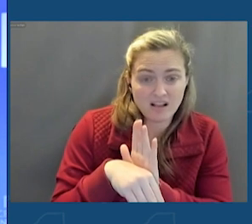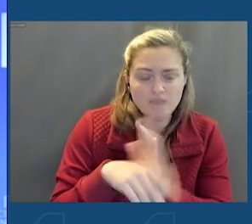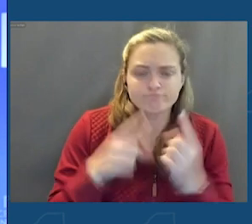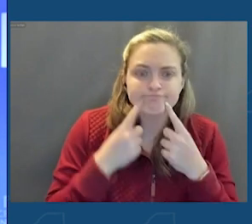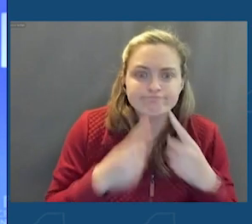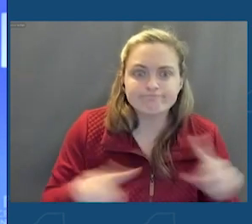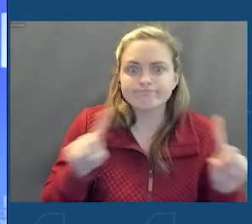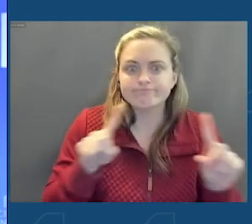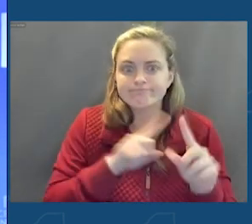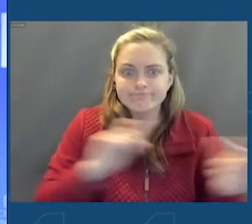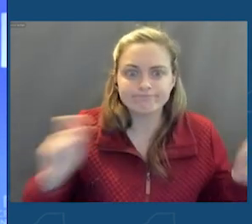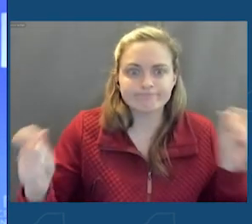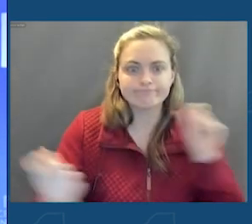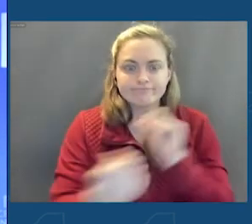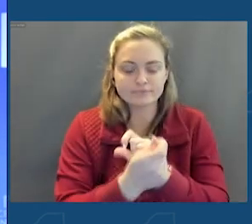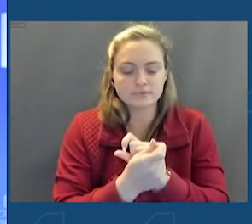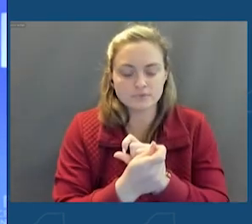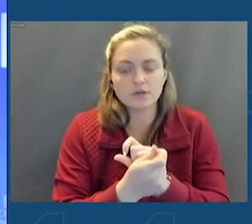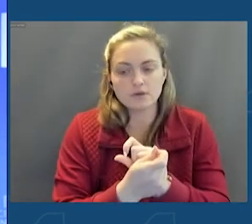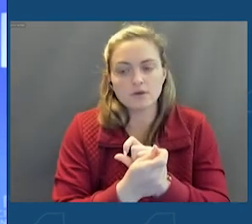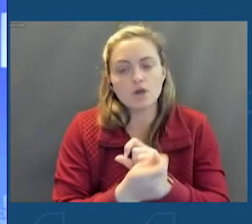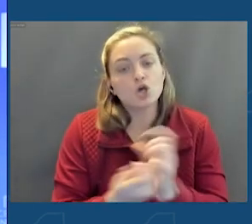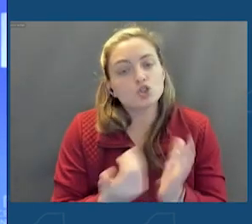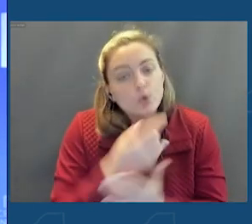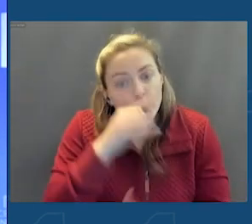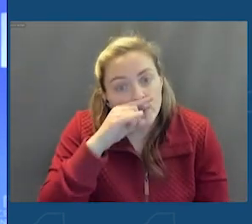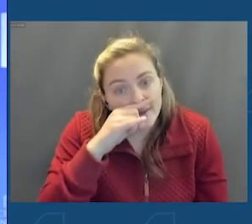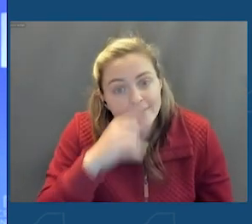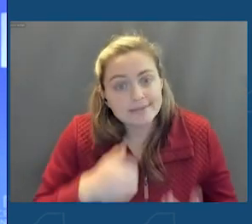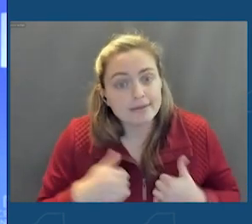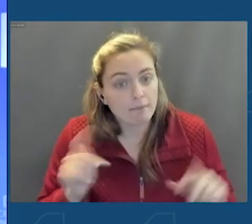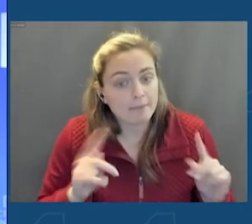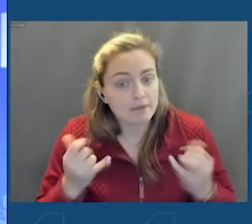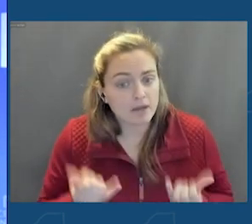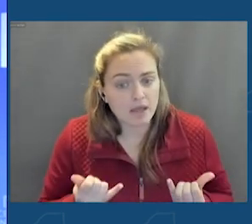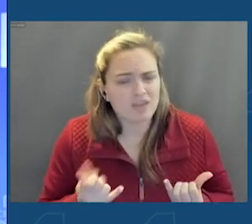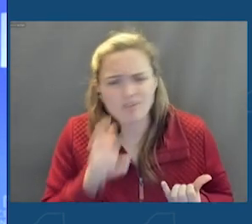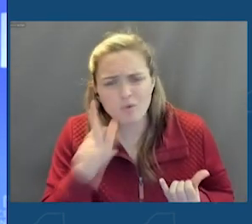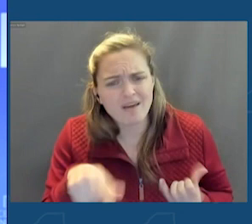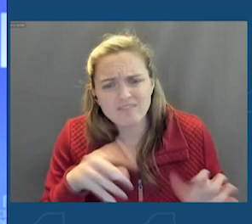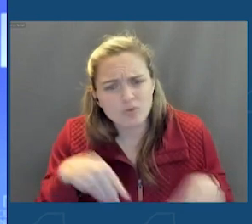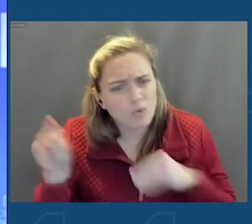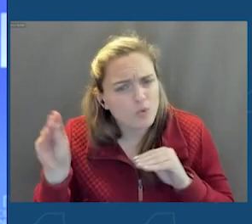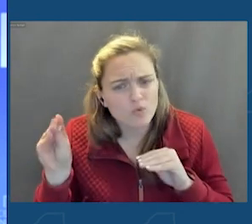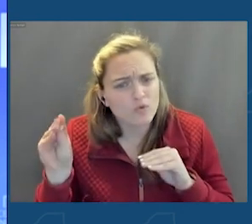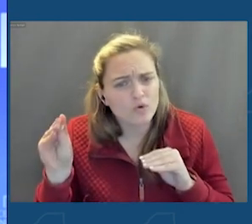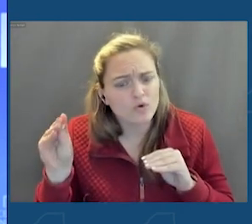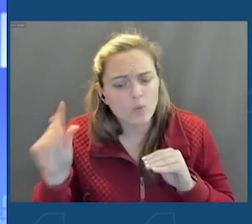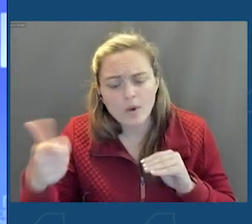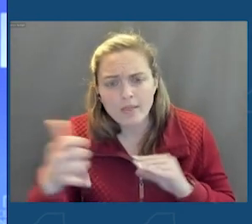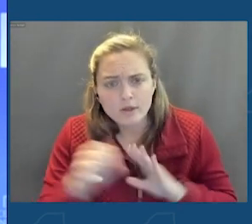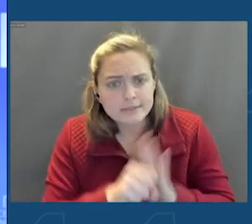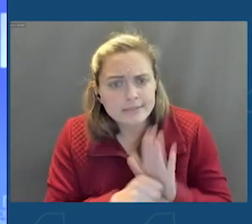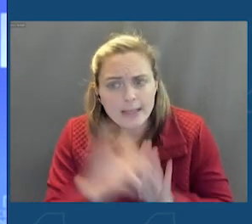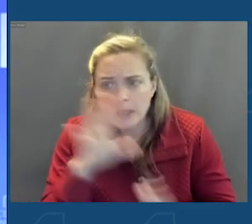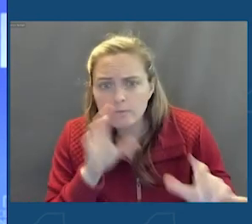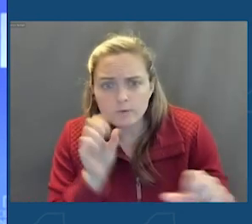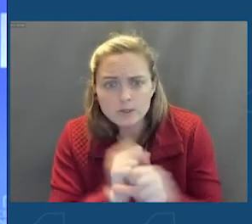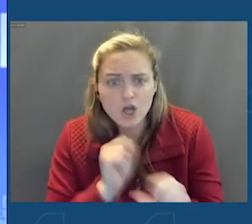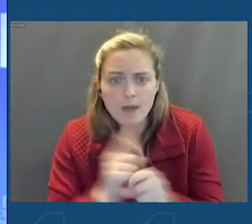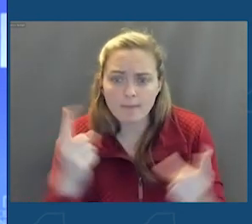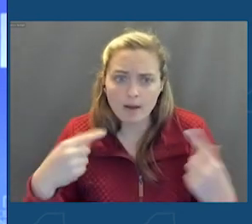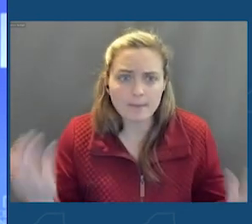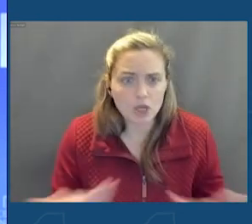around. And so the new kids, the younger people today, won't have to leave to go to other states in search of jobs. They can come right here to New